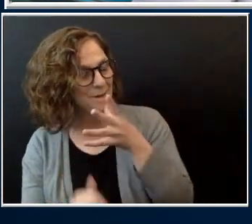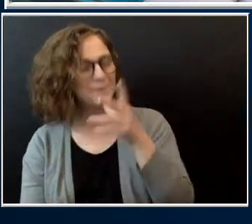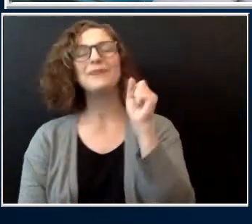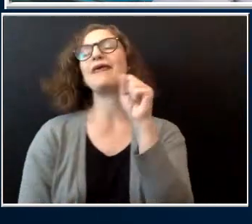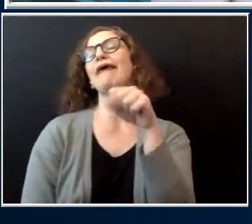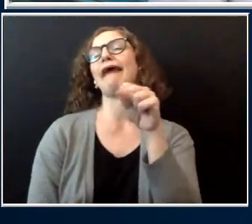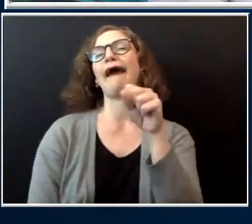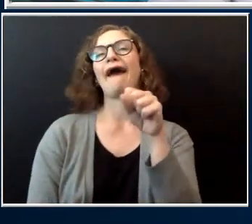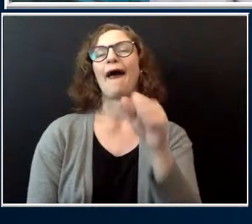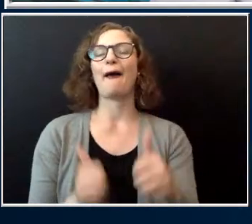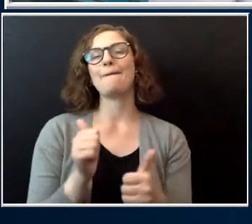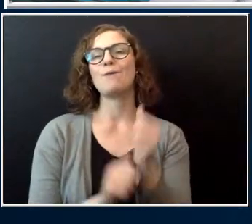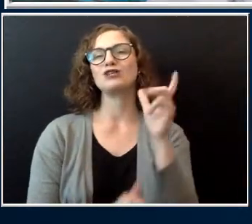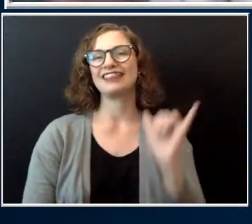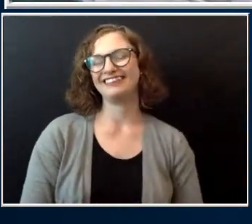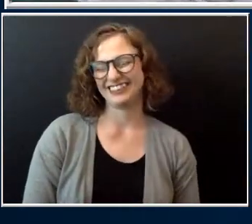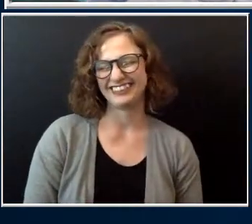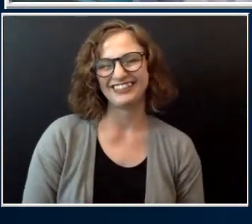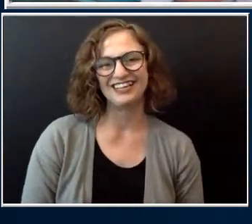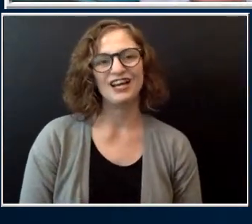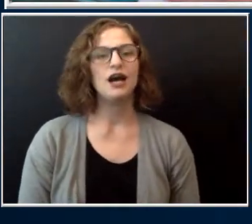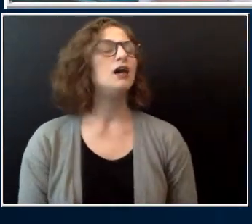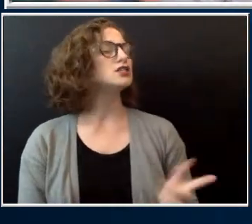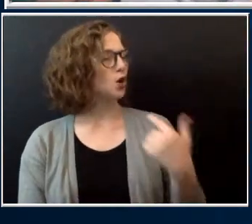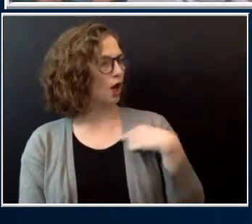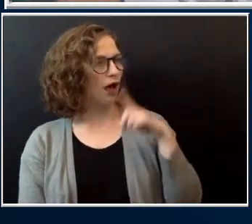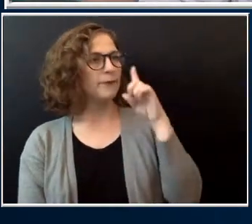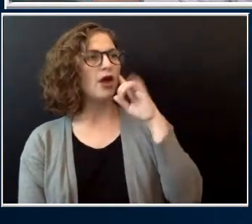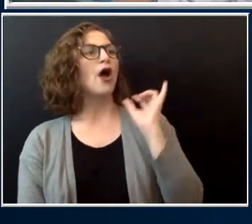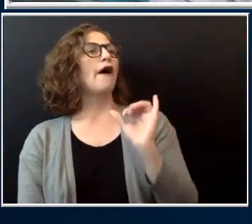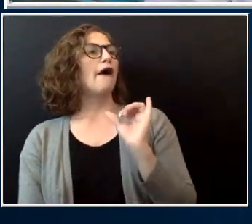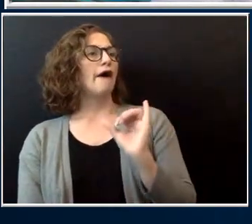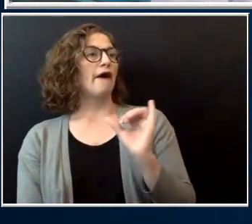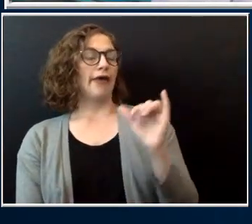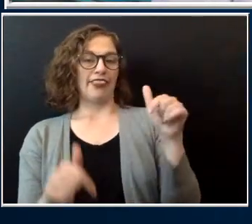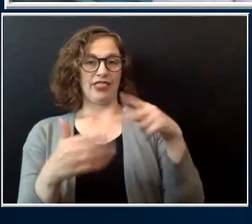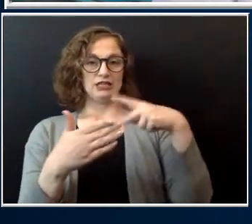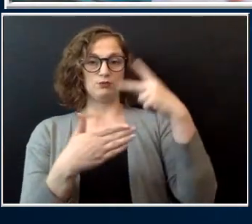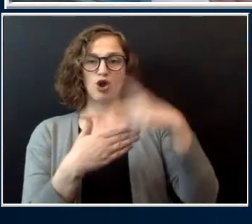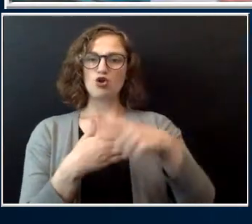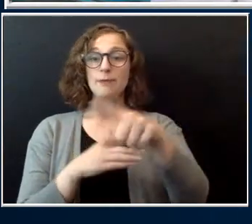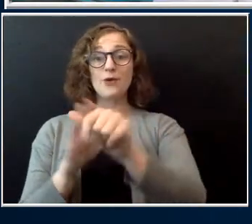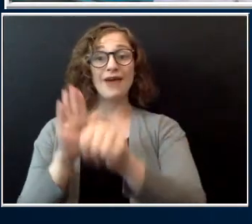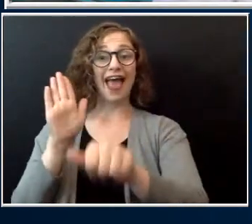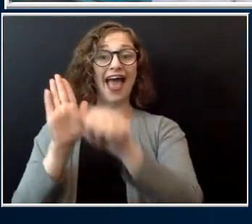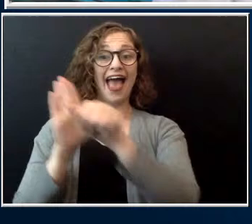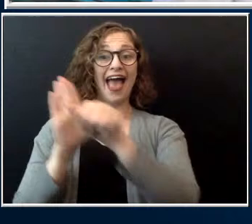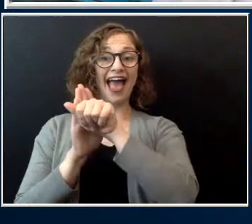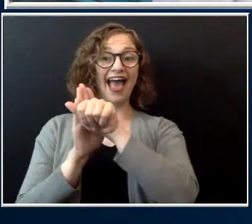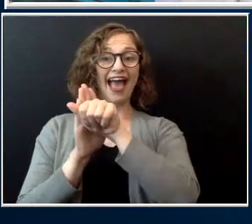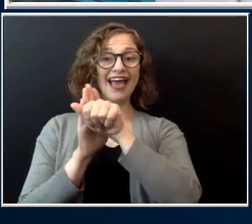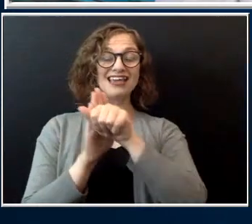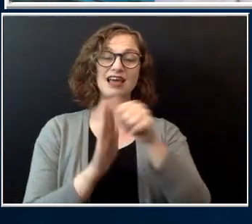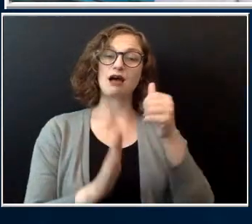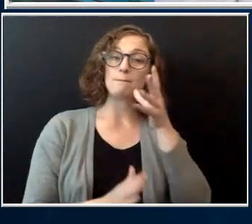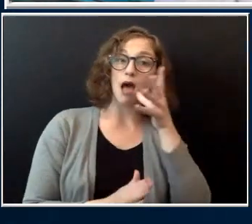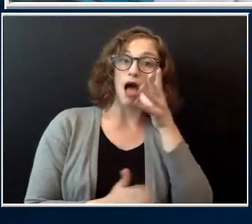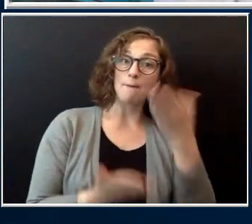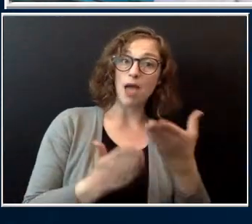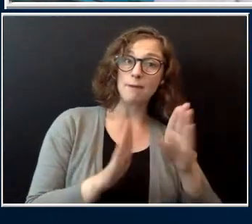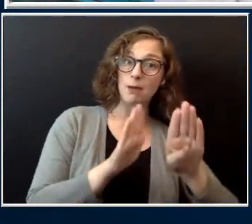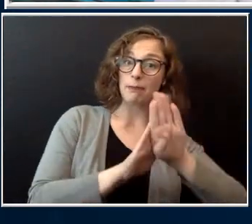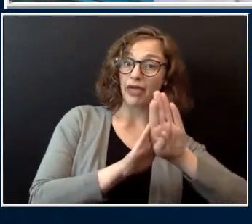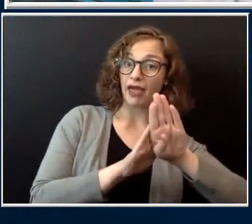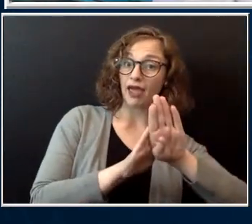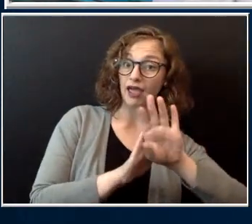time. Wake, what I'm hearing is that in this program, you get an A and your mom may get a B. Is that right? Is that how the grades